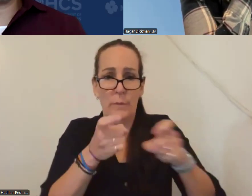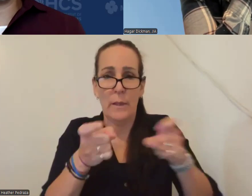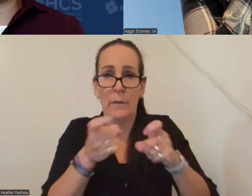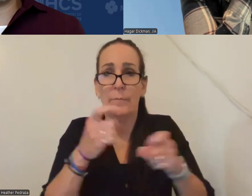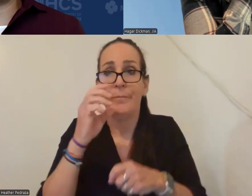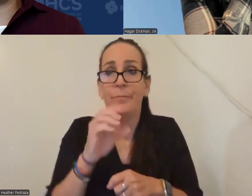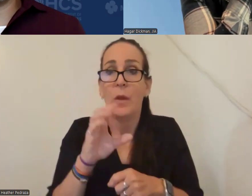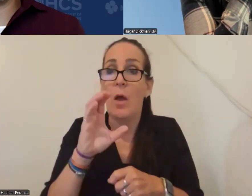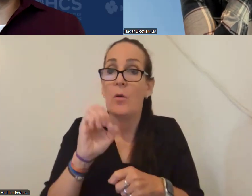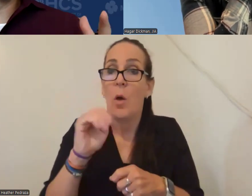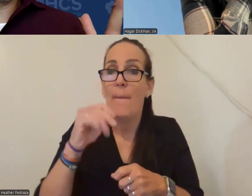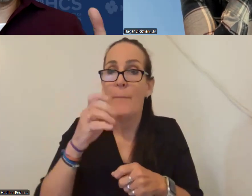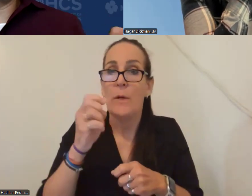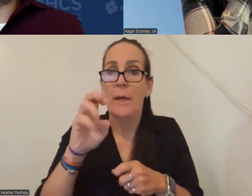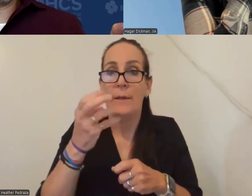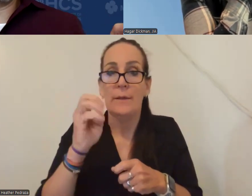care case management agencies,